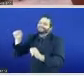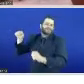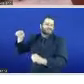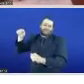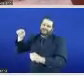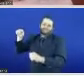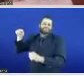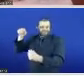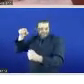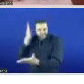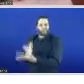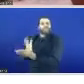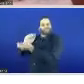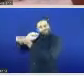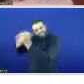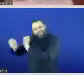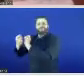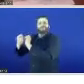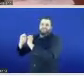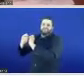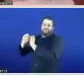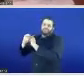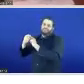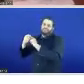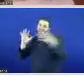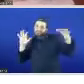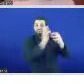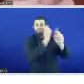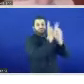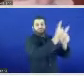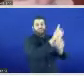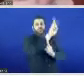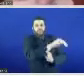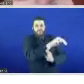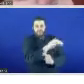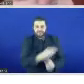much, Charlotte. And then finally, that last question over to you, Gladys.